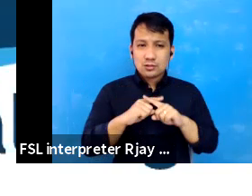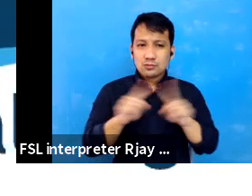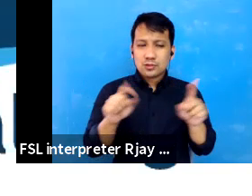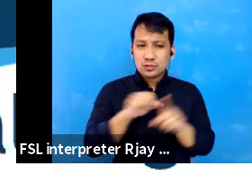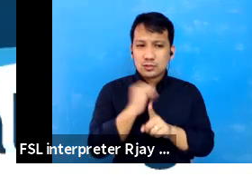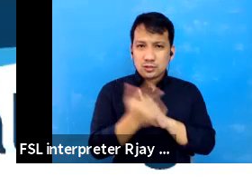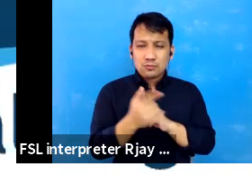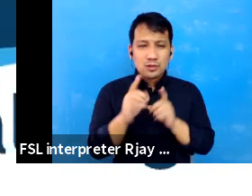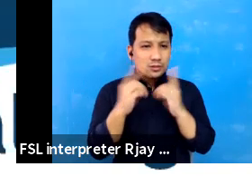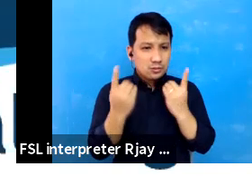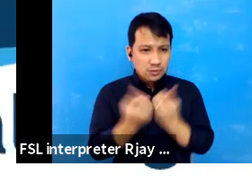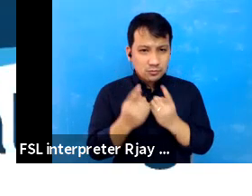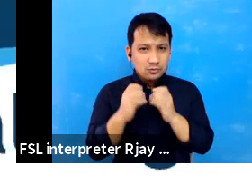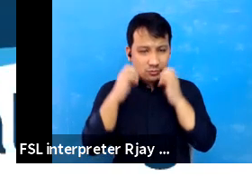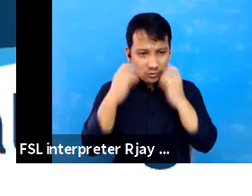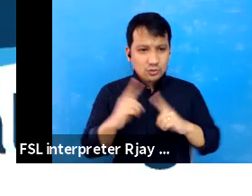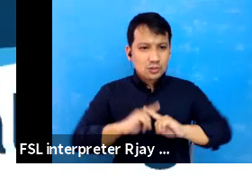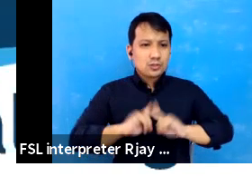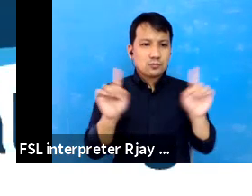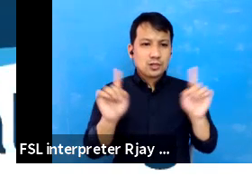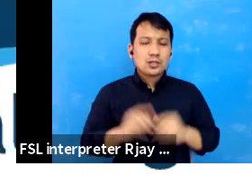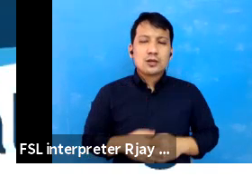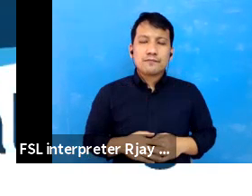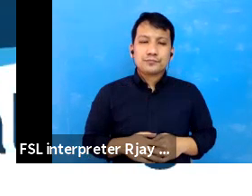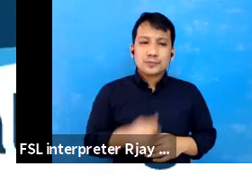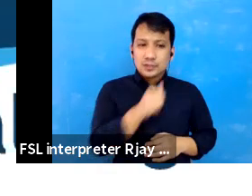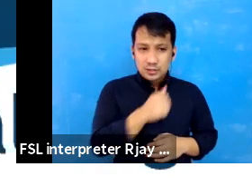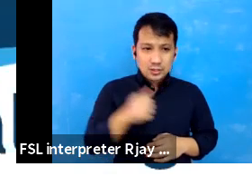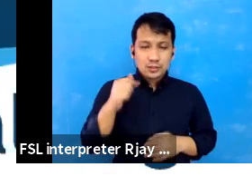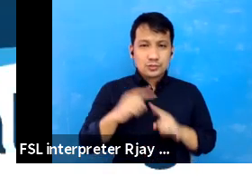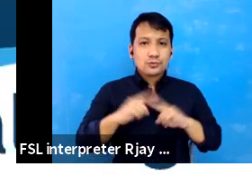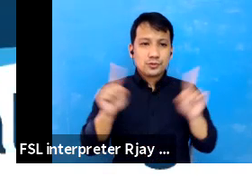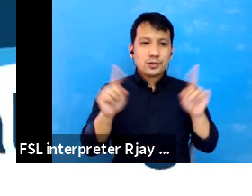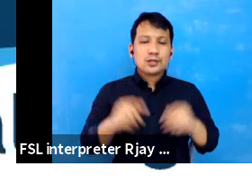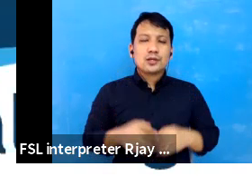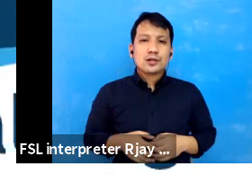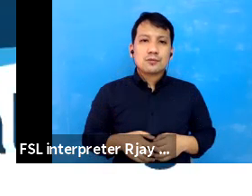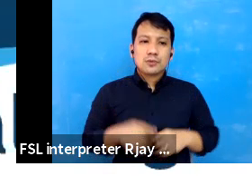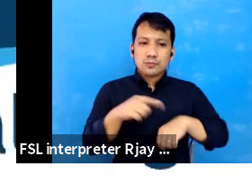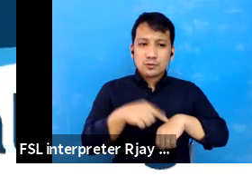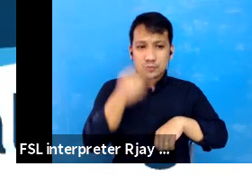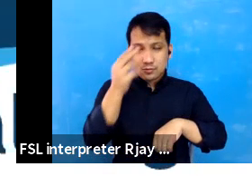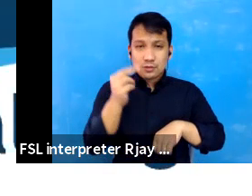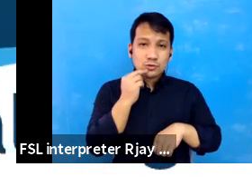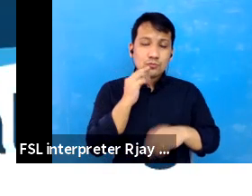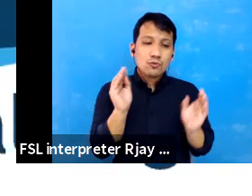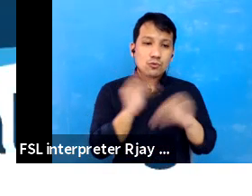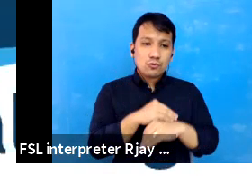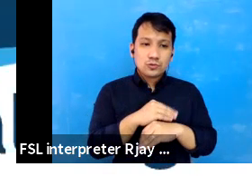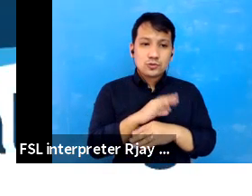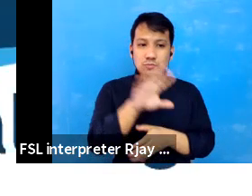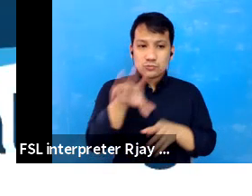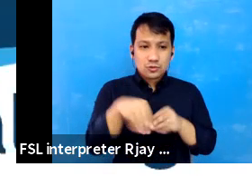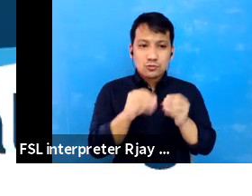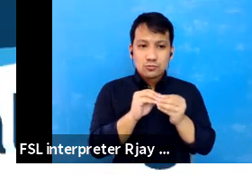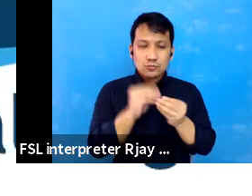si DepEd, si education, si agriculture, iba rin siya. And at times, si nutrition office attempts to put them all